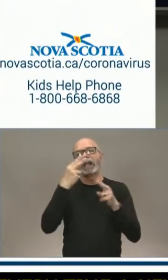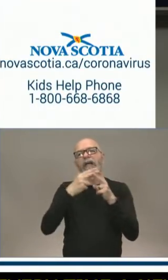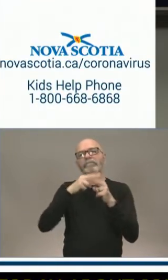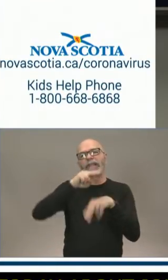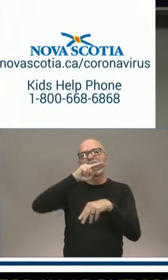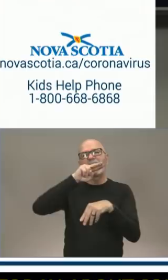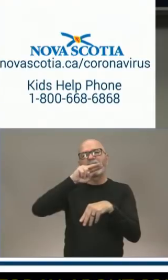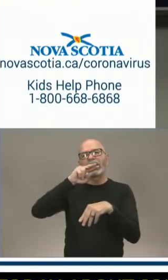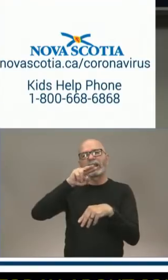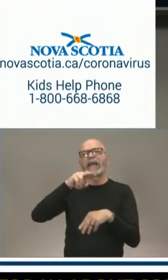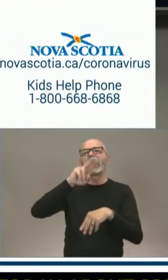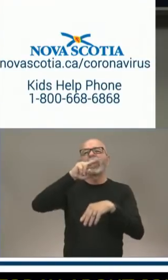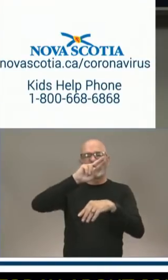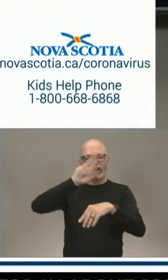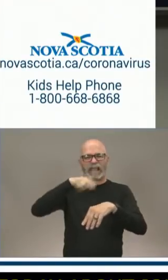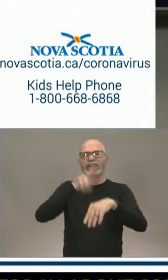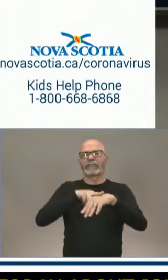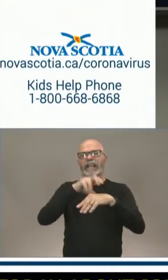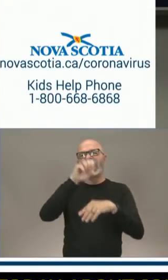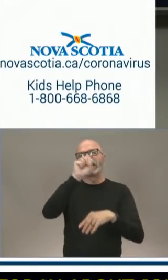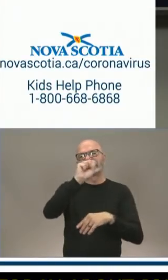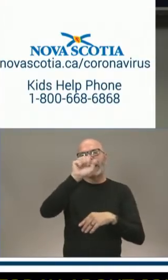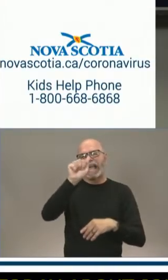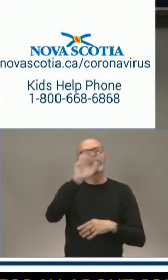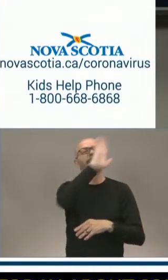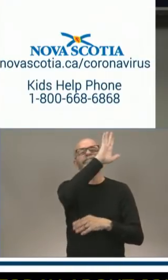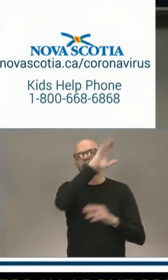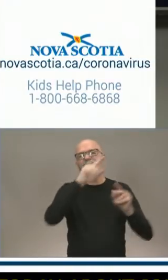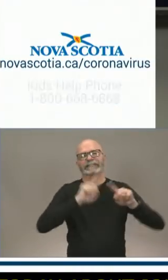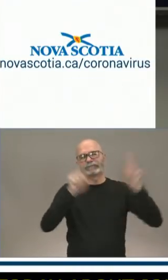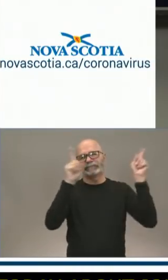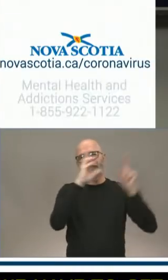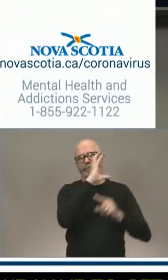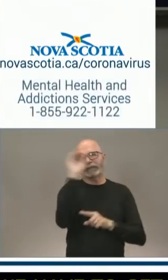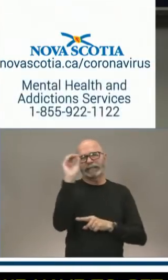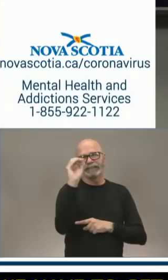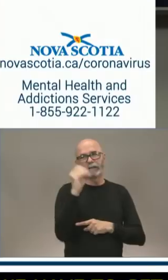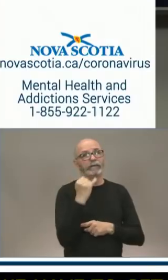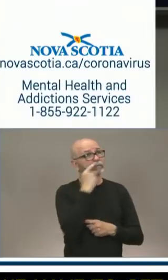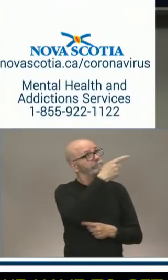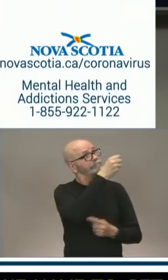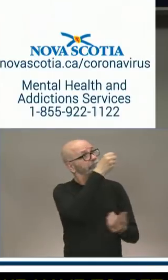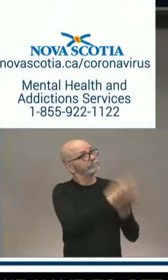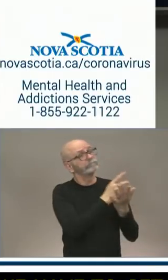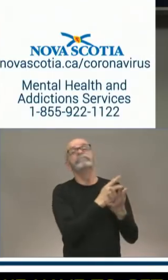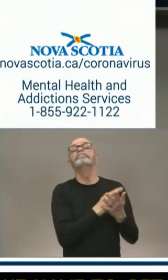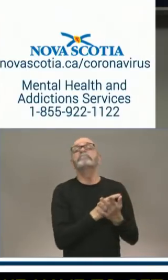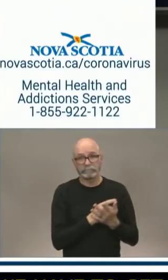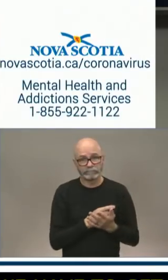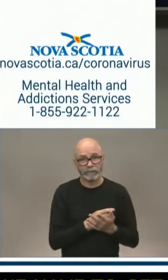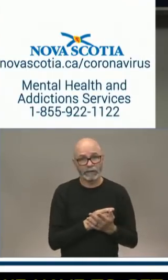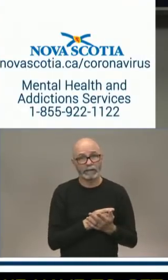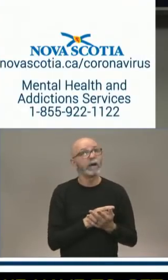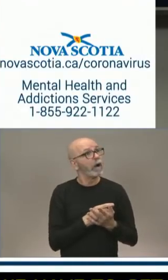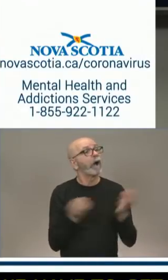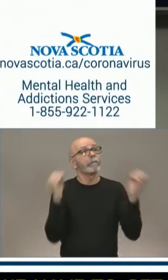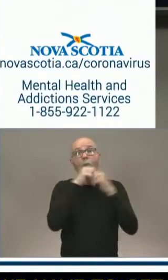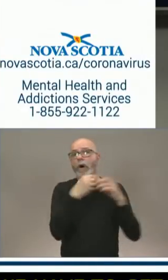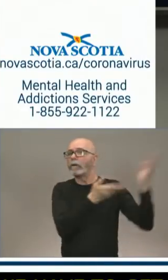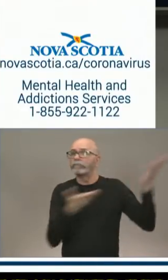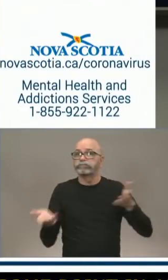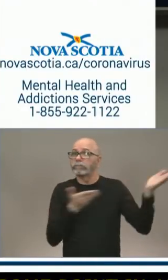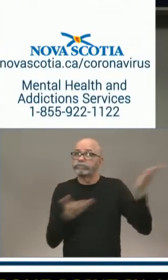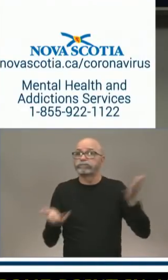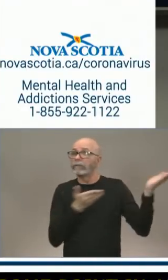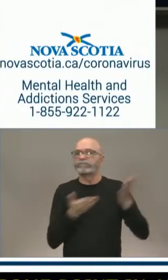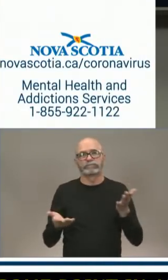April. So every time a new vaccine comes on board, or we get an increase in supply of existing vaccines, that just increases our